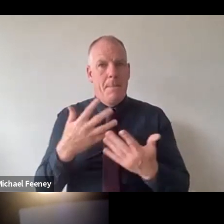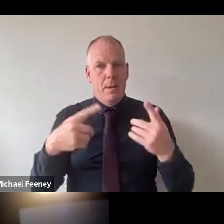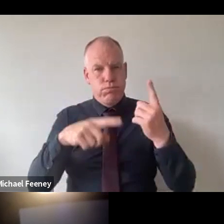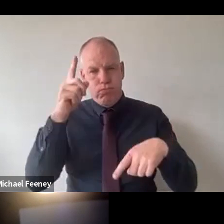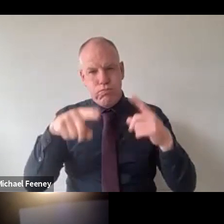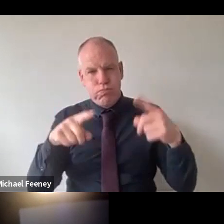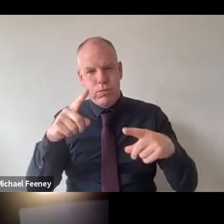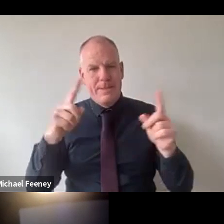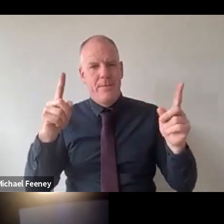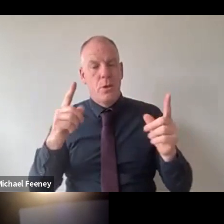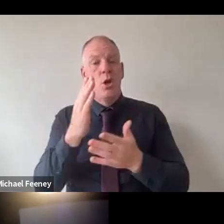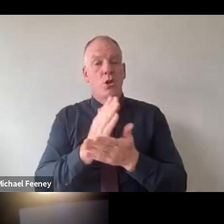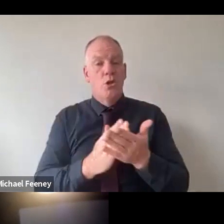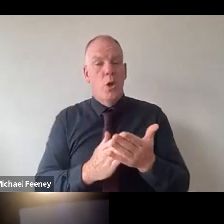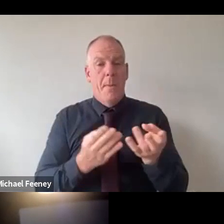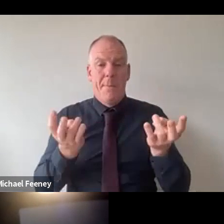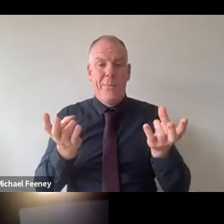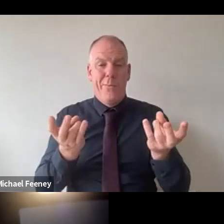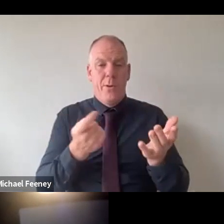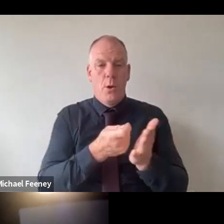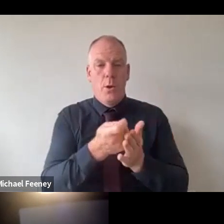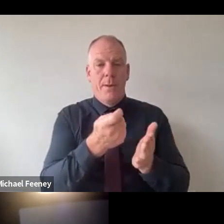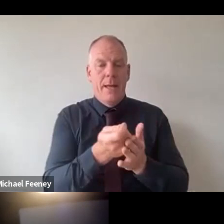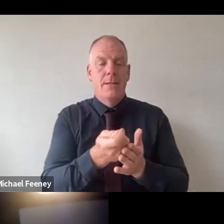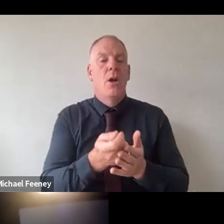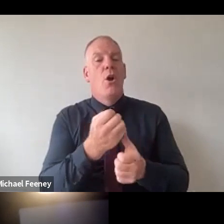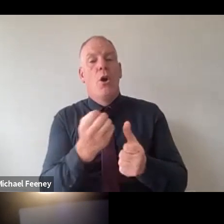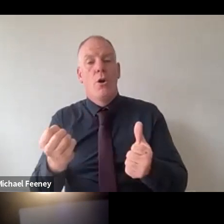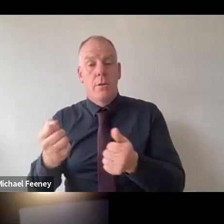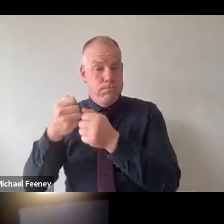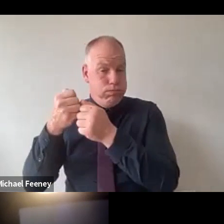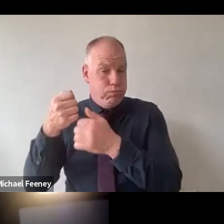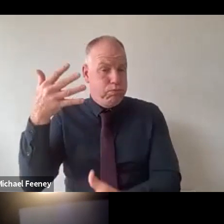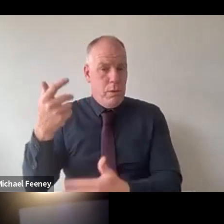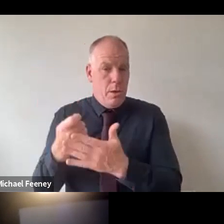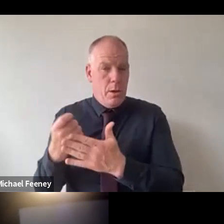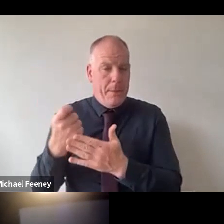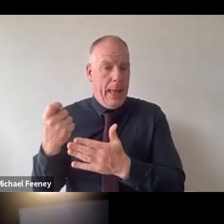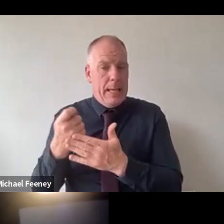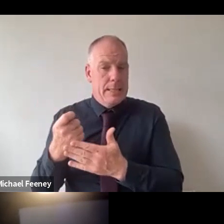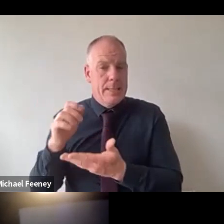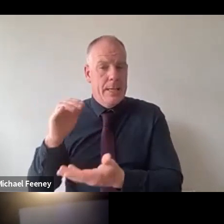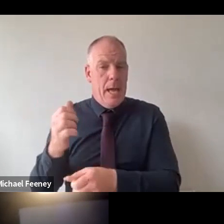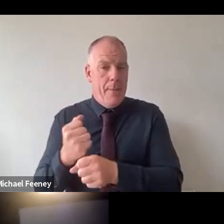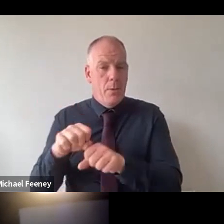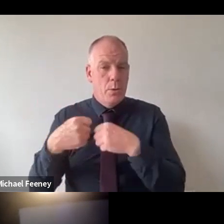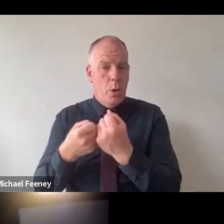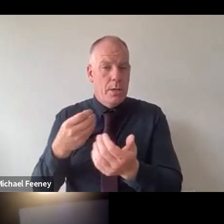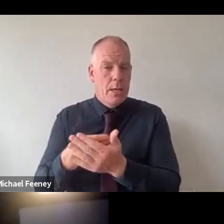of them receiving no or very few claims, while others report that cases on this ground accounted